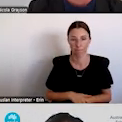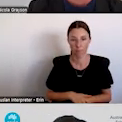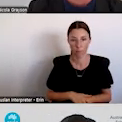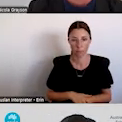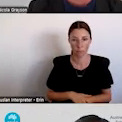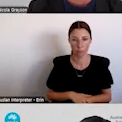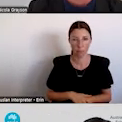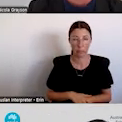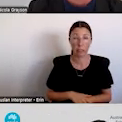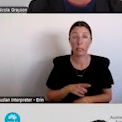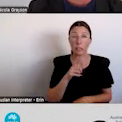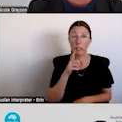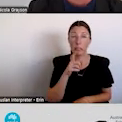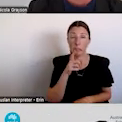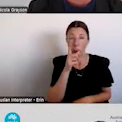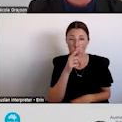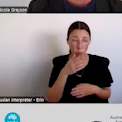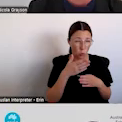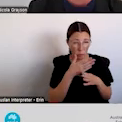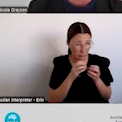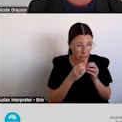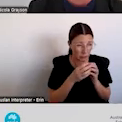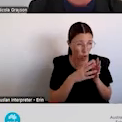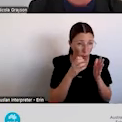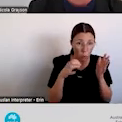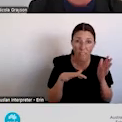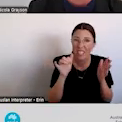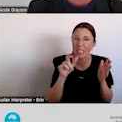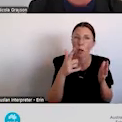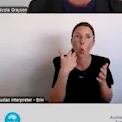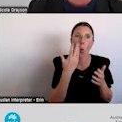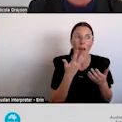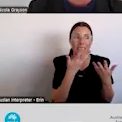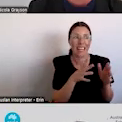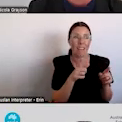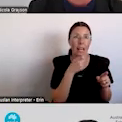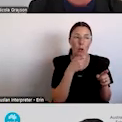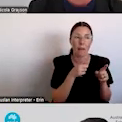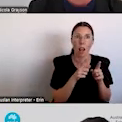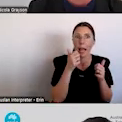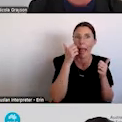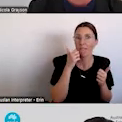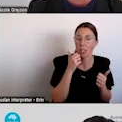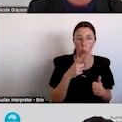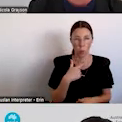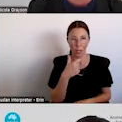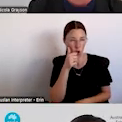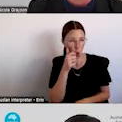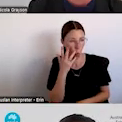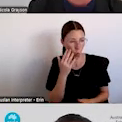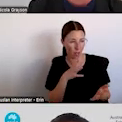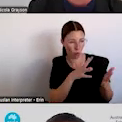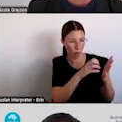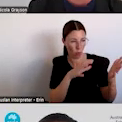It's possible, but you will always leave some trace. We can tell whether the protection has been removed, and removing